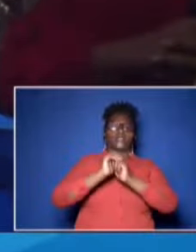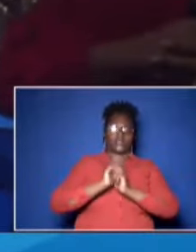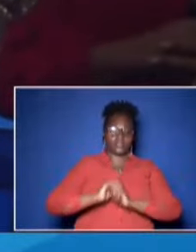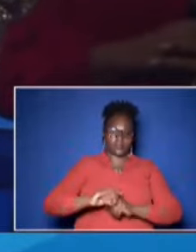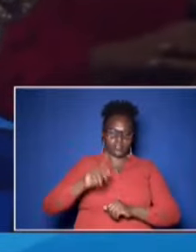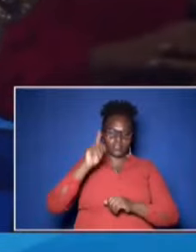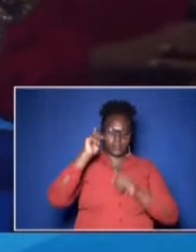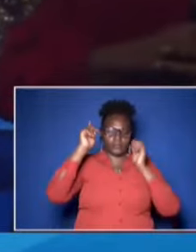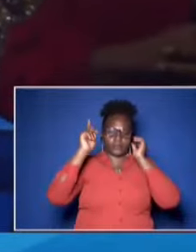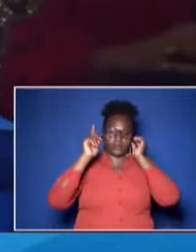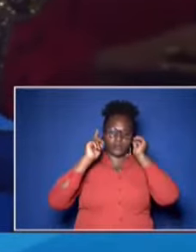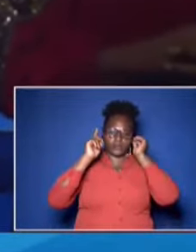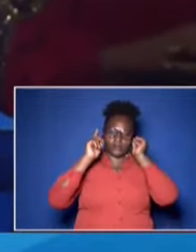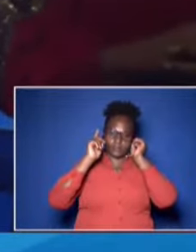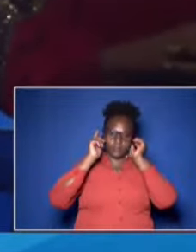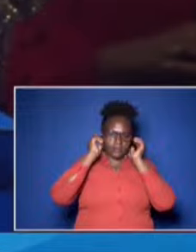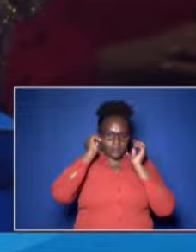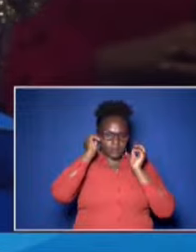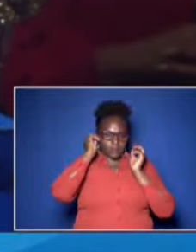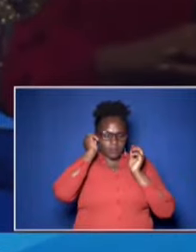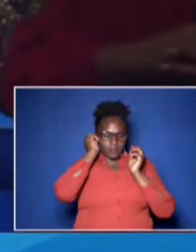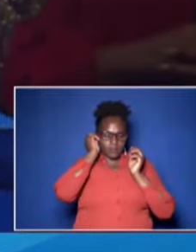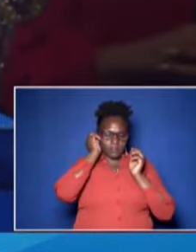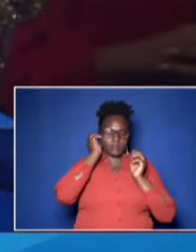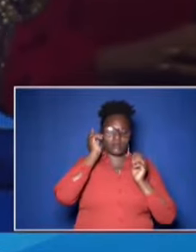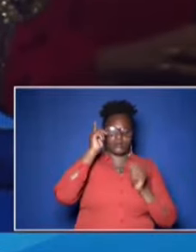toship sing that second